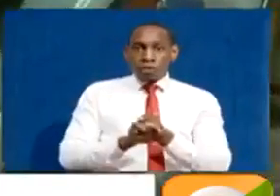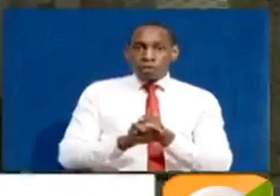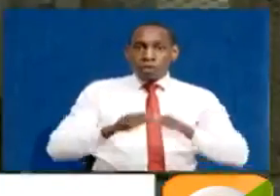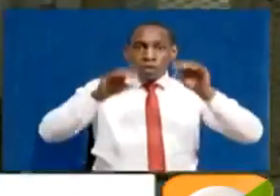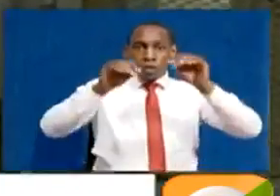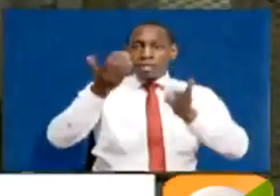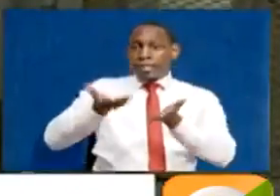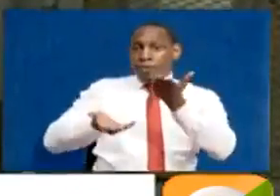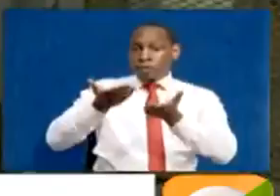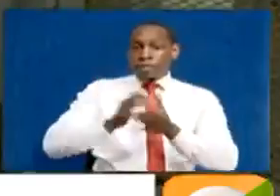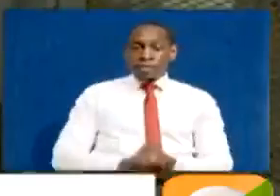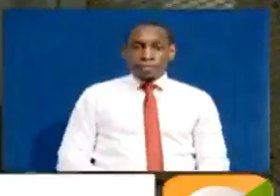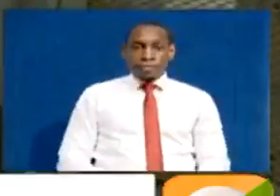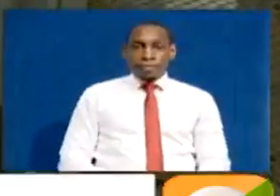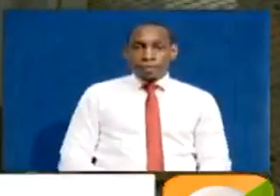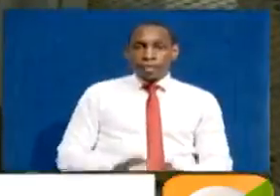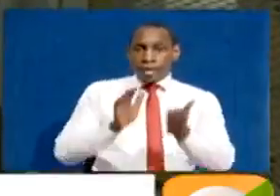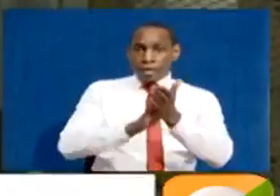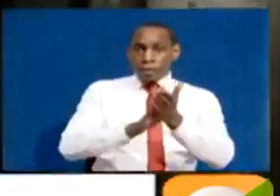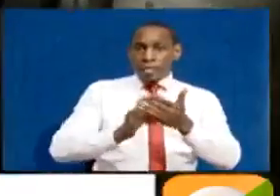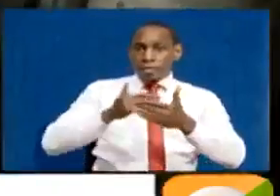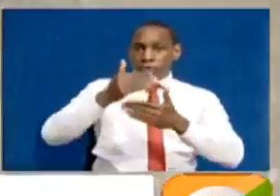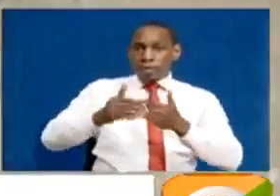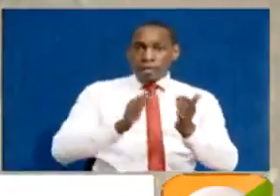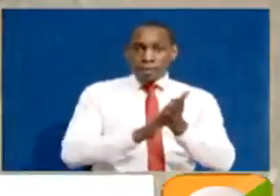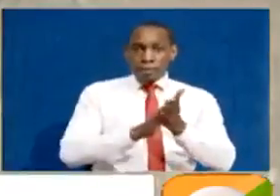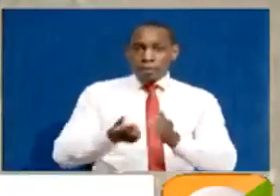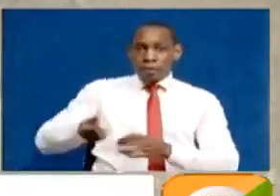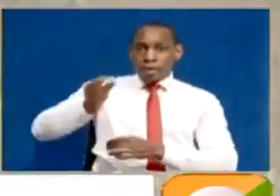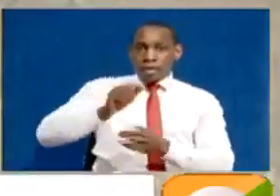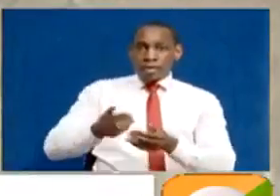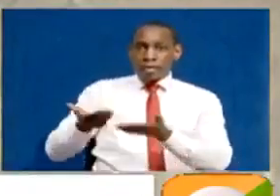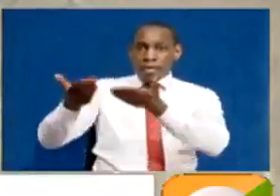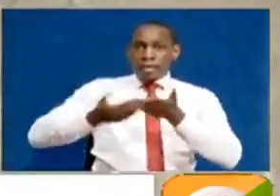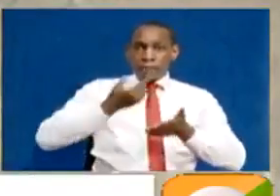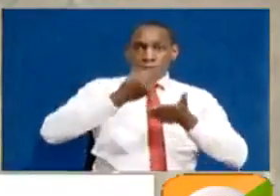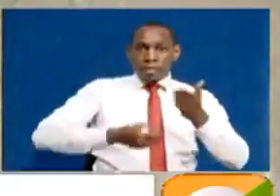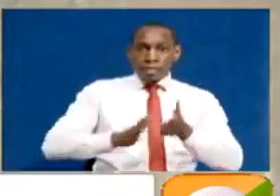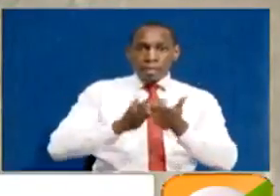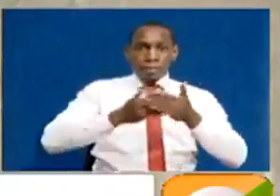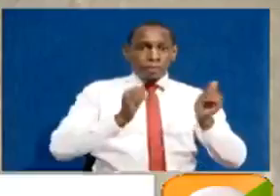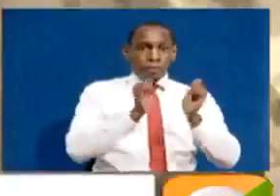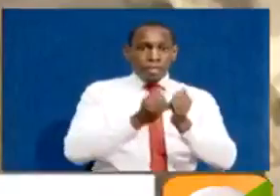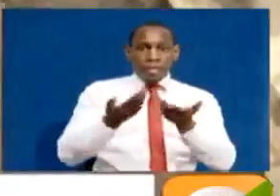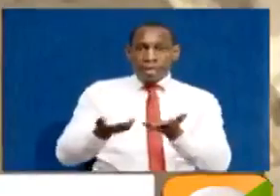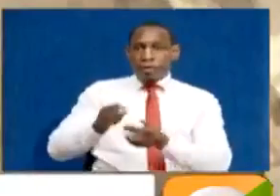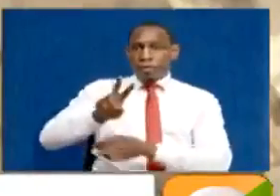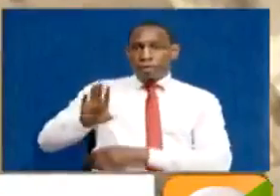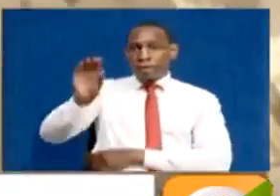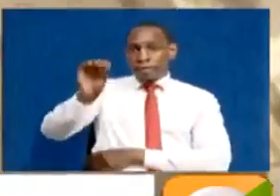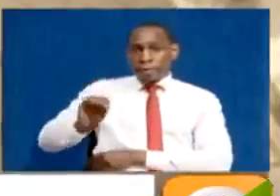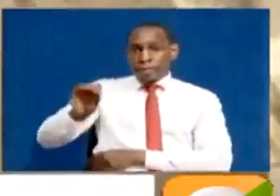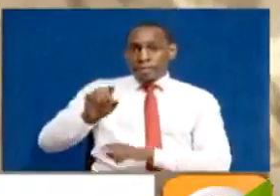terms of quantity and quality. This recommendation follows a proposal to increase the import duty for clinker from 10 to